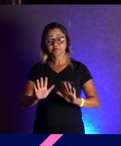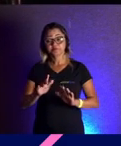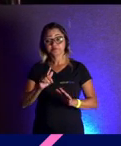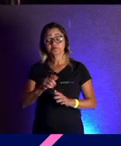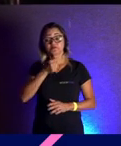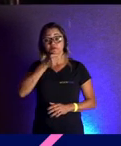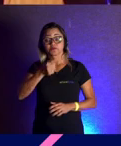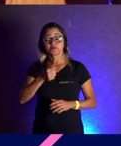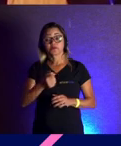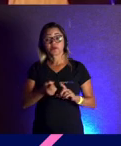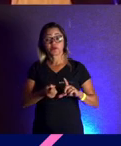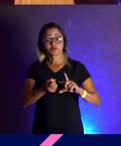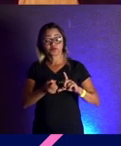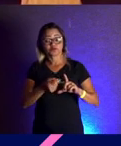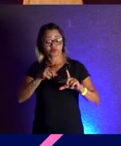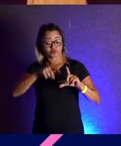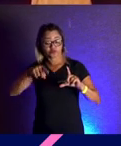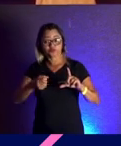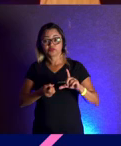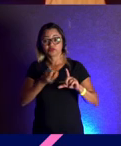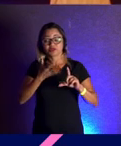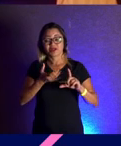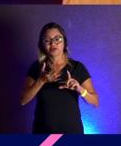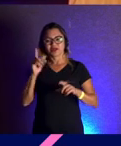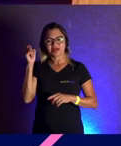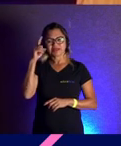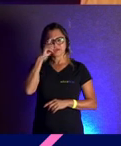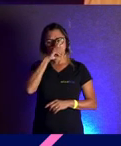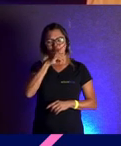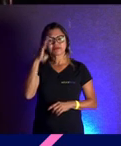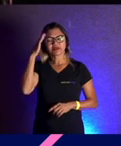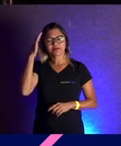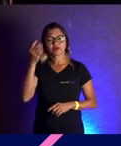what you don't know. And let me tell you the story.